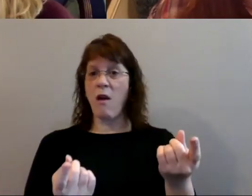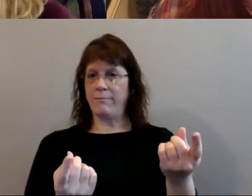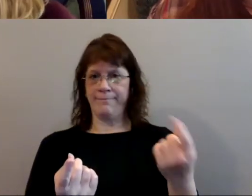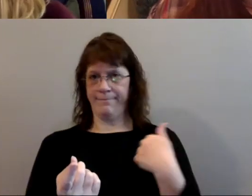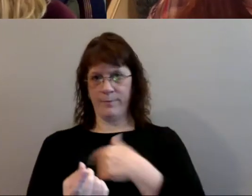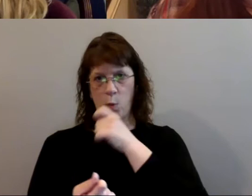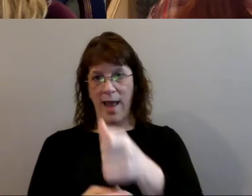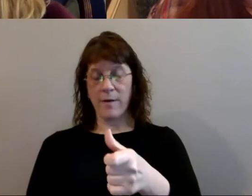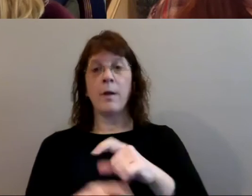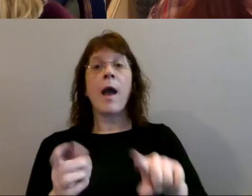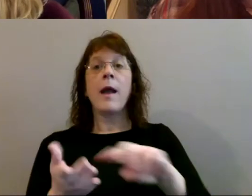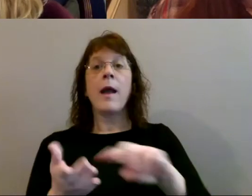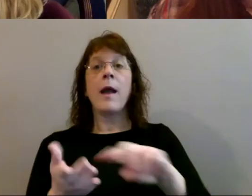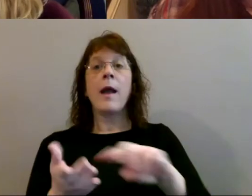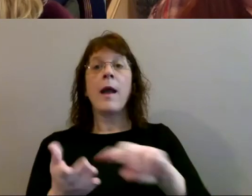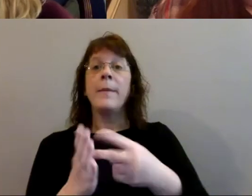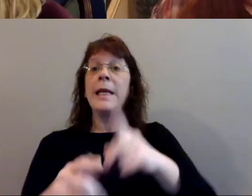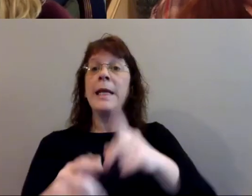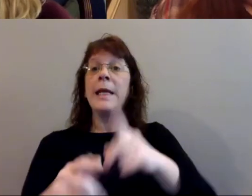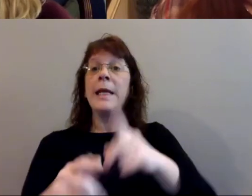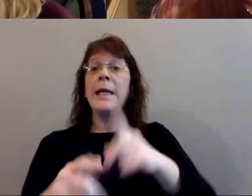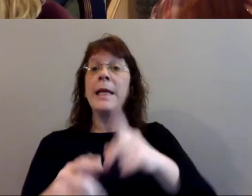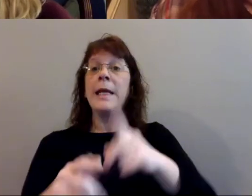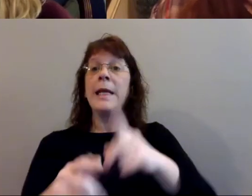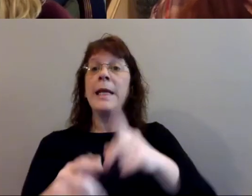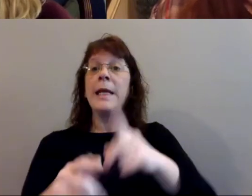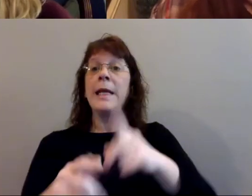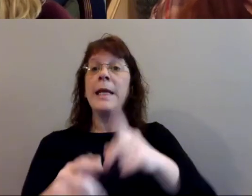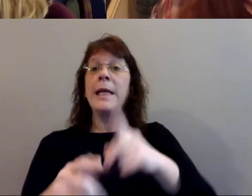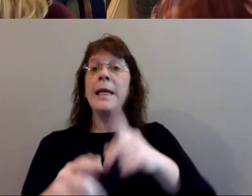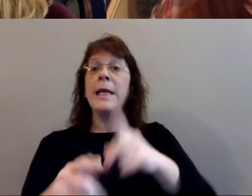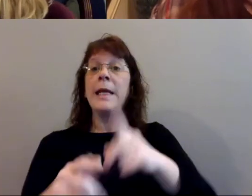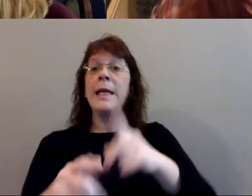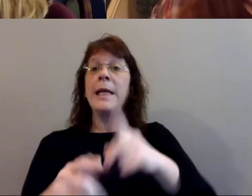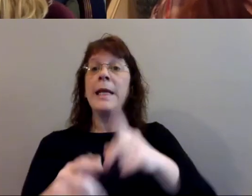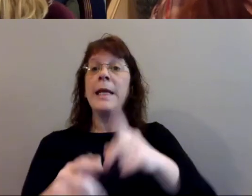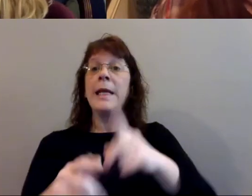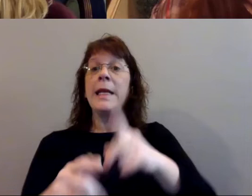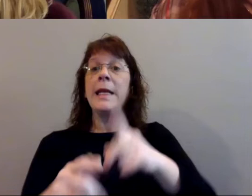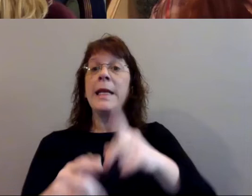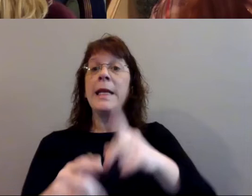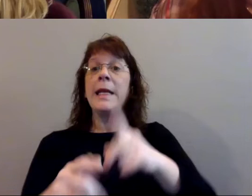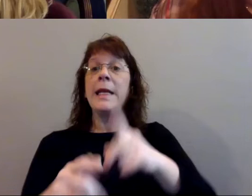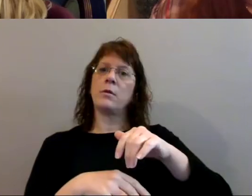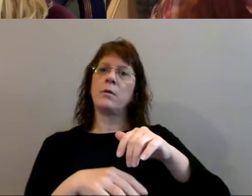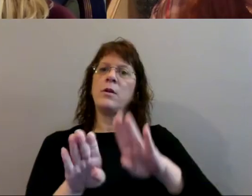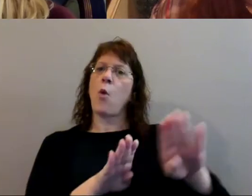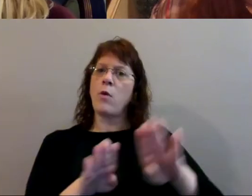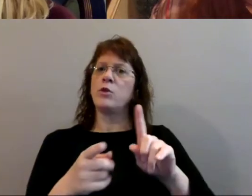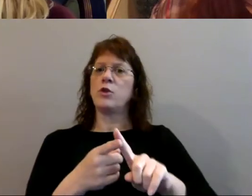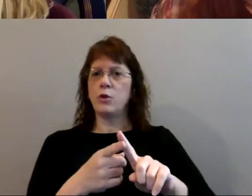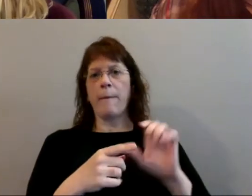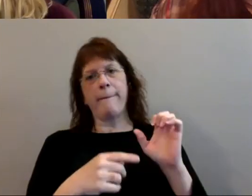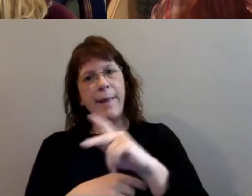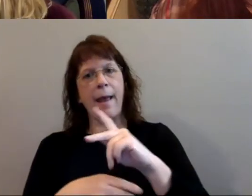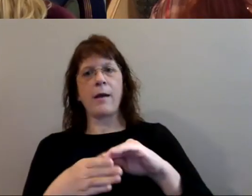But it doesn't mean we can't. It just means we need to figure out the technology and the social norms to actually get back on